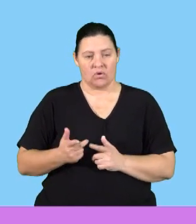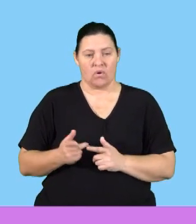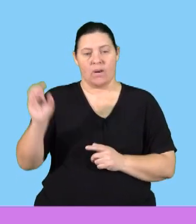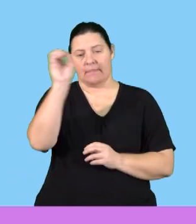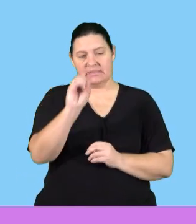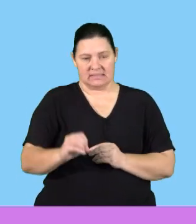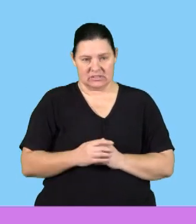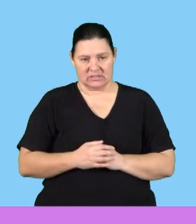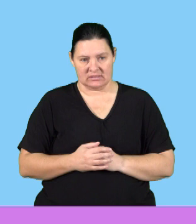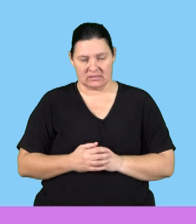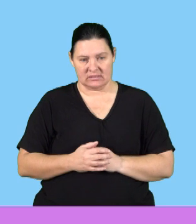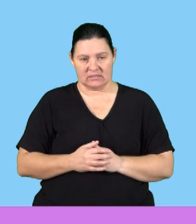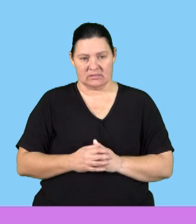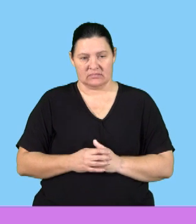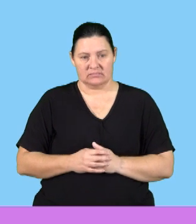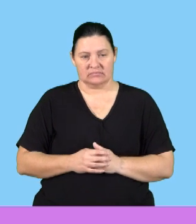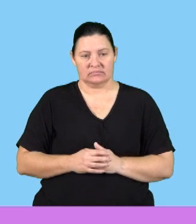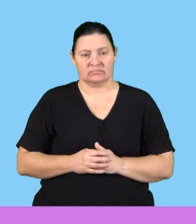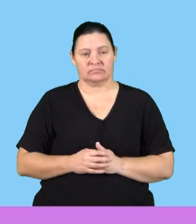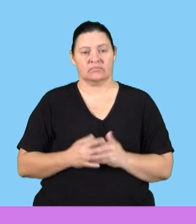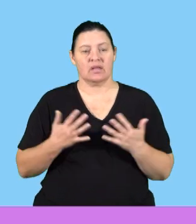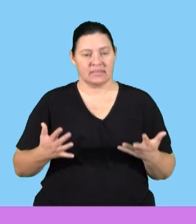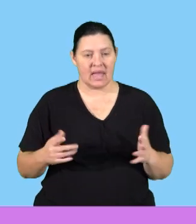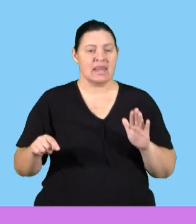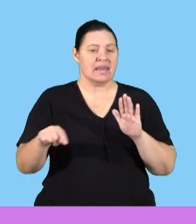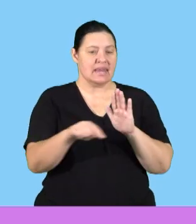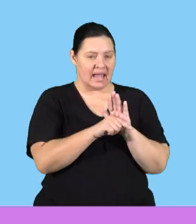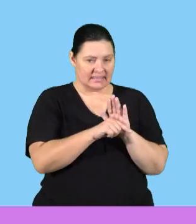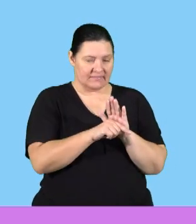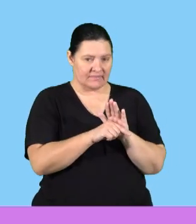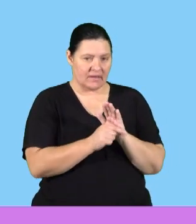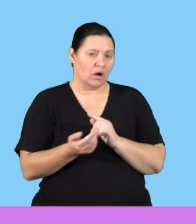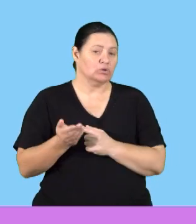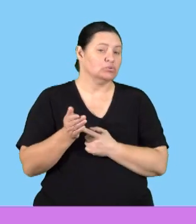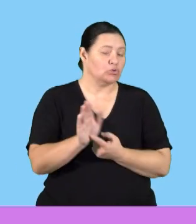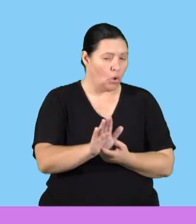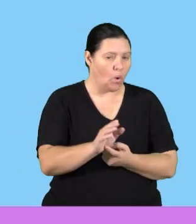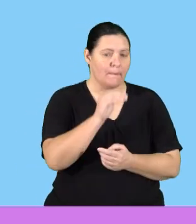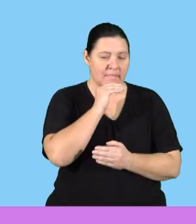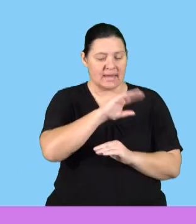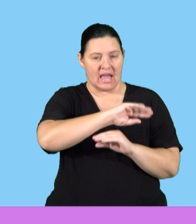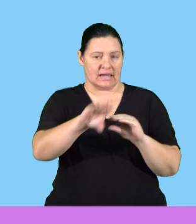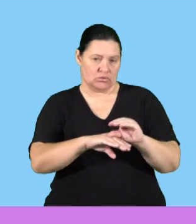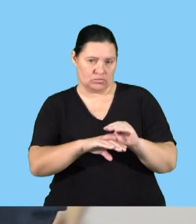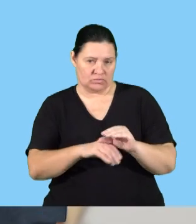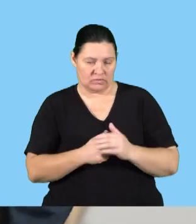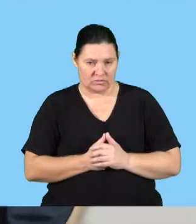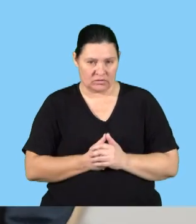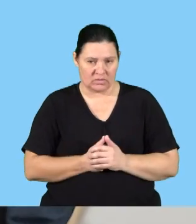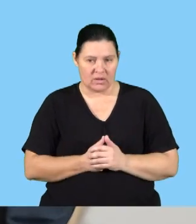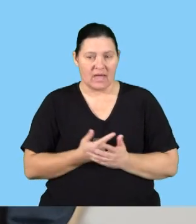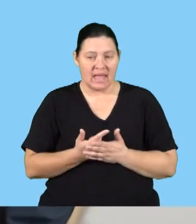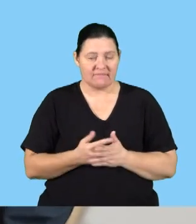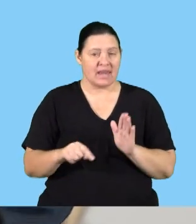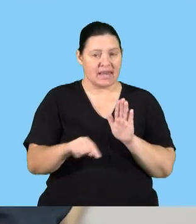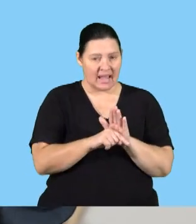6,67. So this 6 will change to a 7%. So the negative only indicates that it was